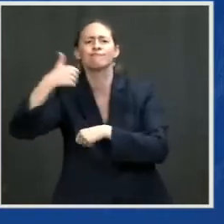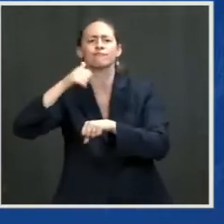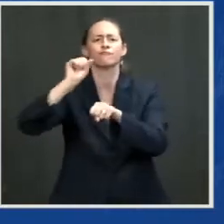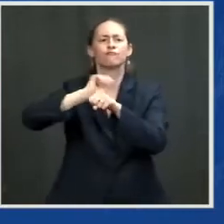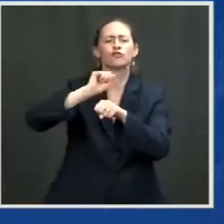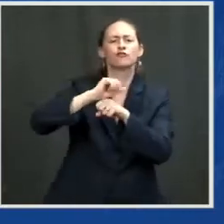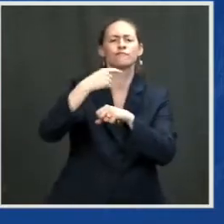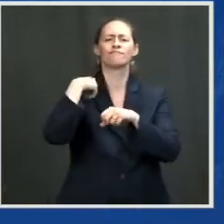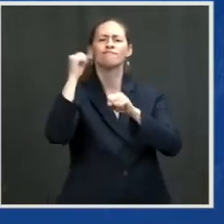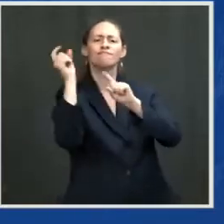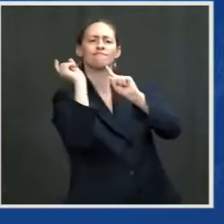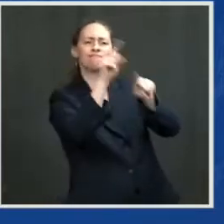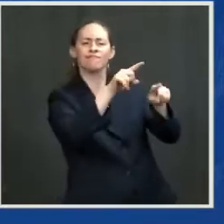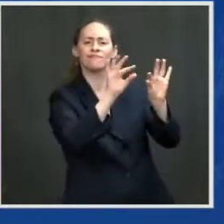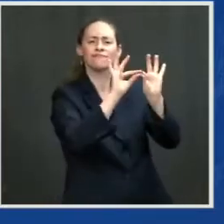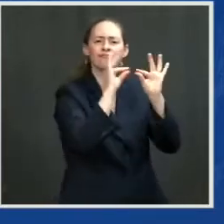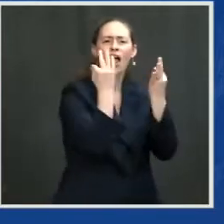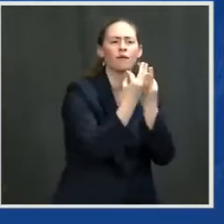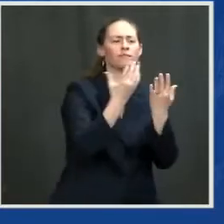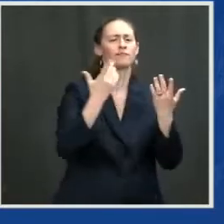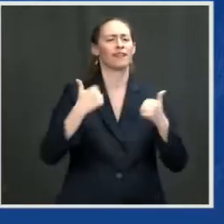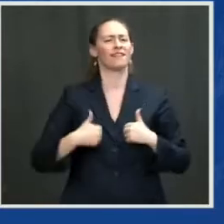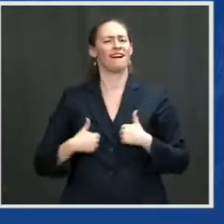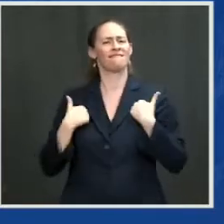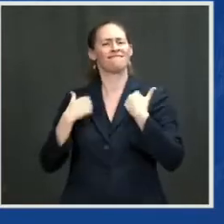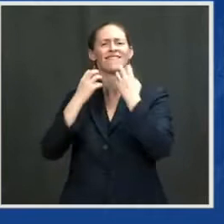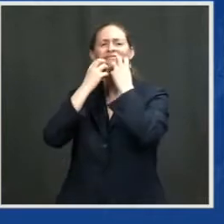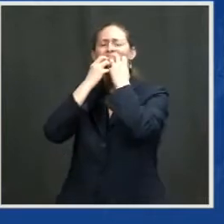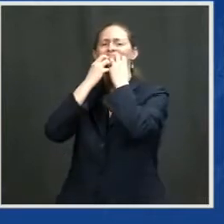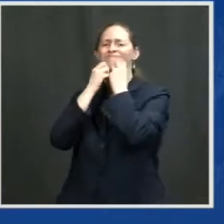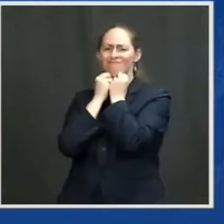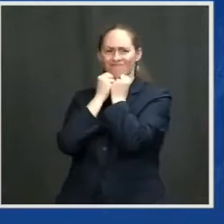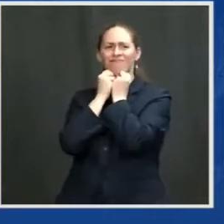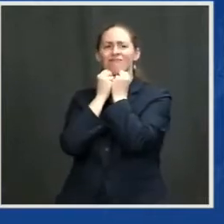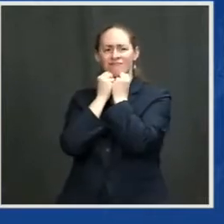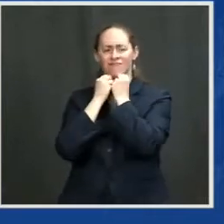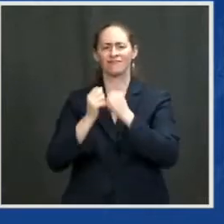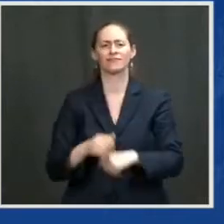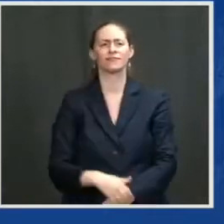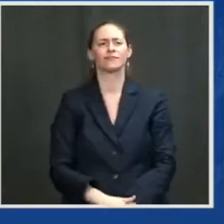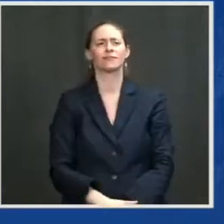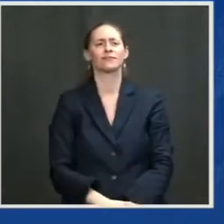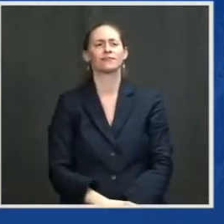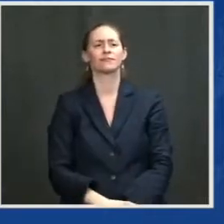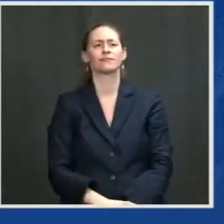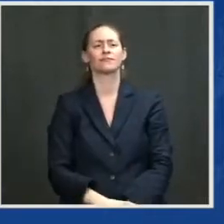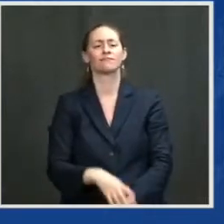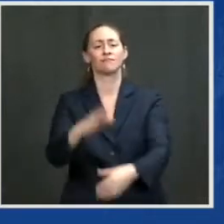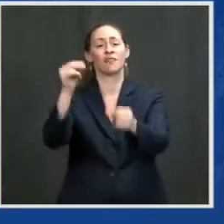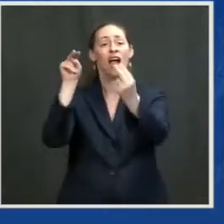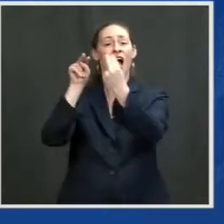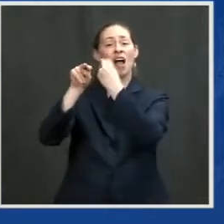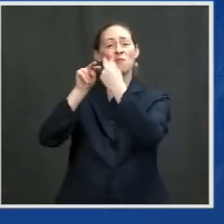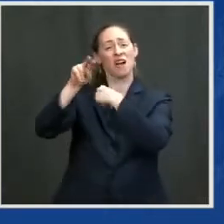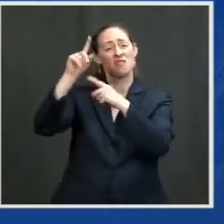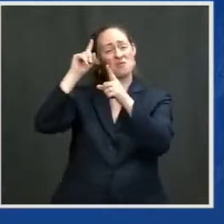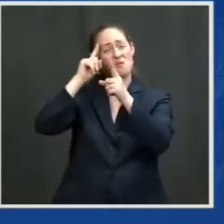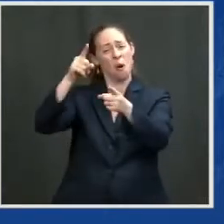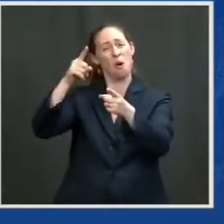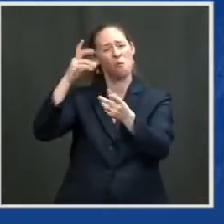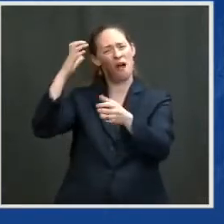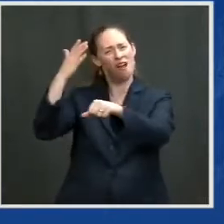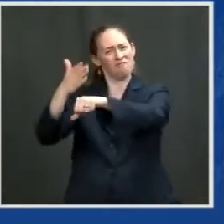told, the American Jobs Plan is going to modernize 20,000 miles of highways and roads. It will fix the nation's 10 most